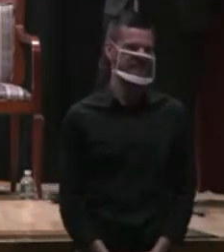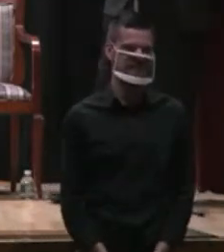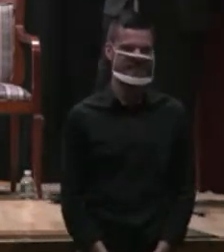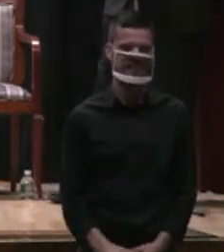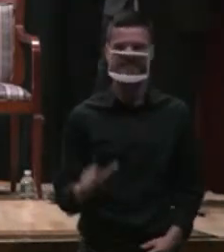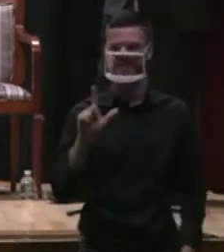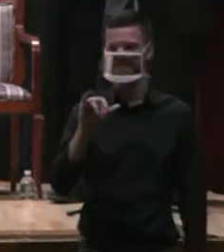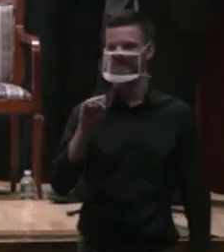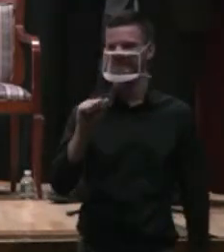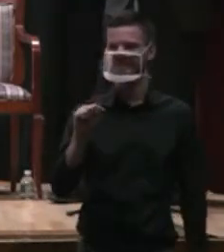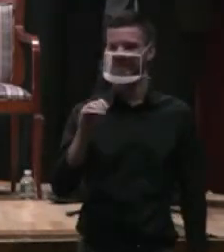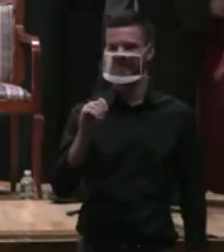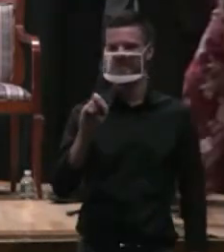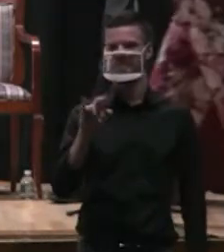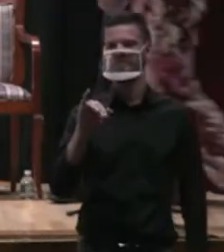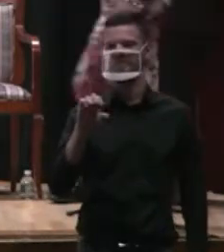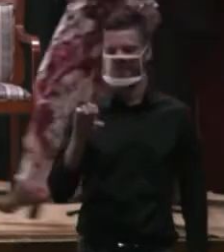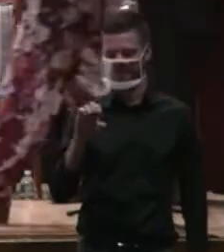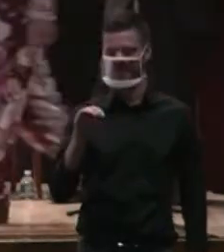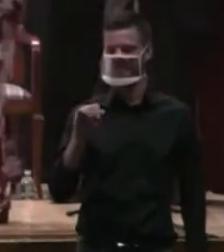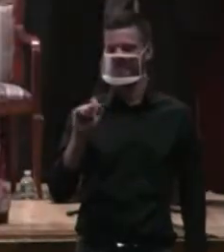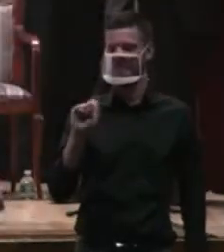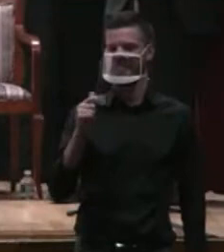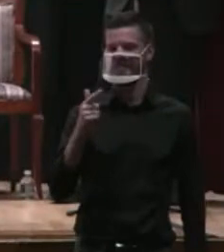Lisa Marie Fabella Malagite.